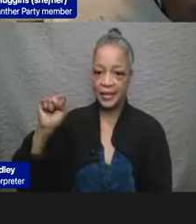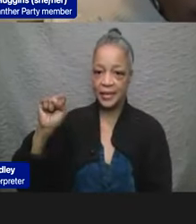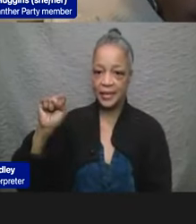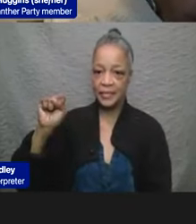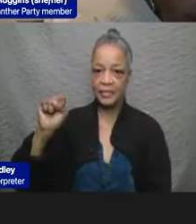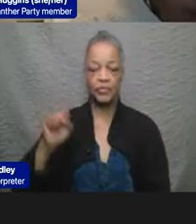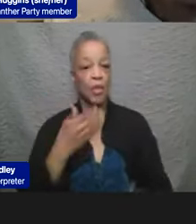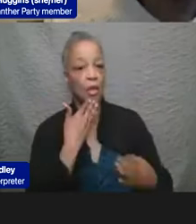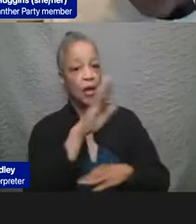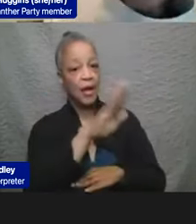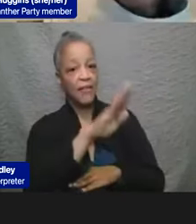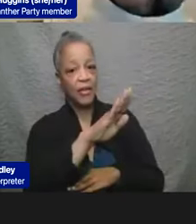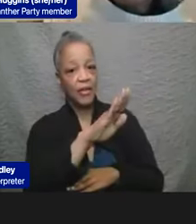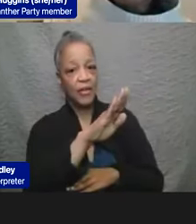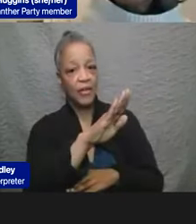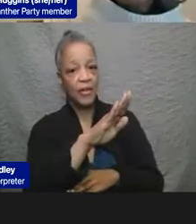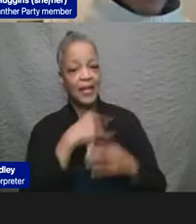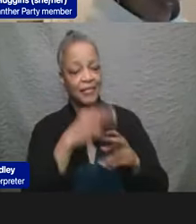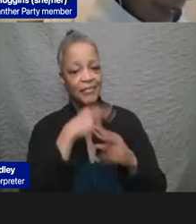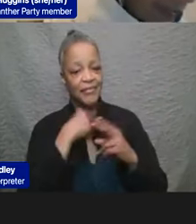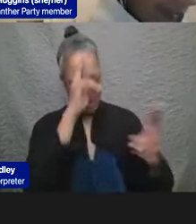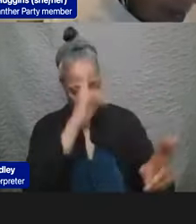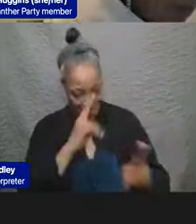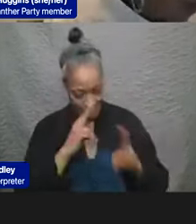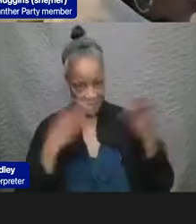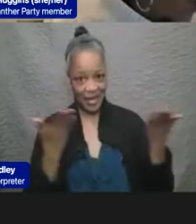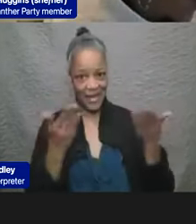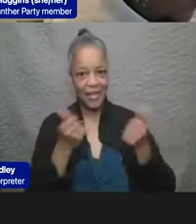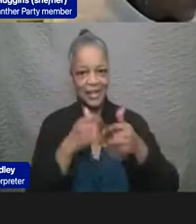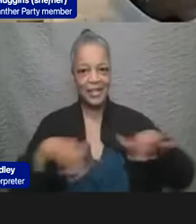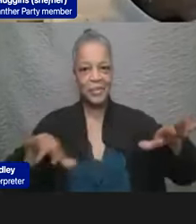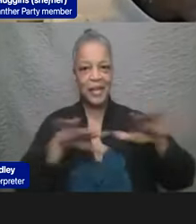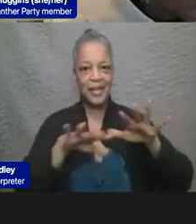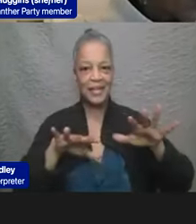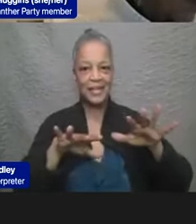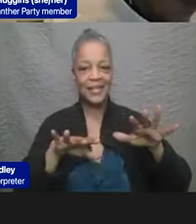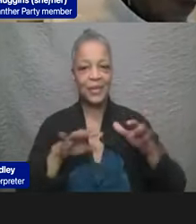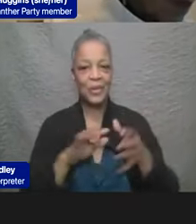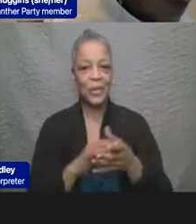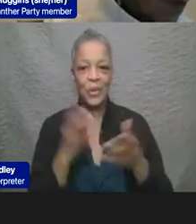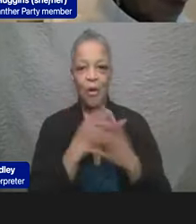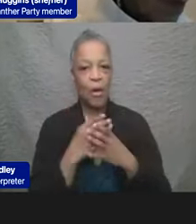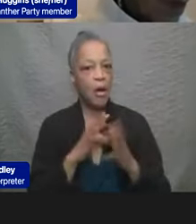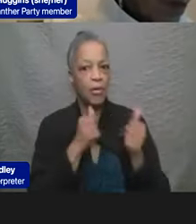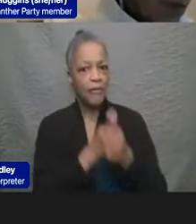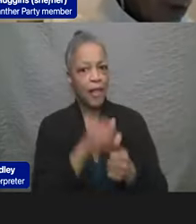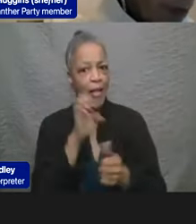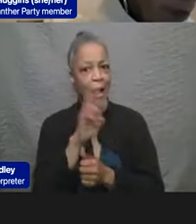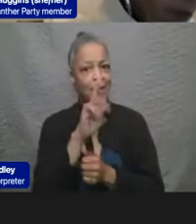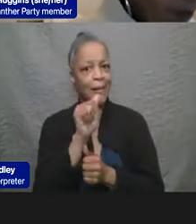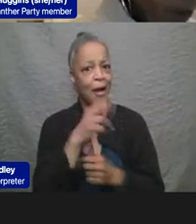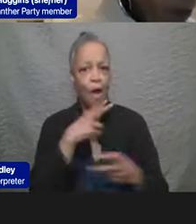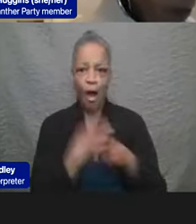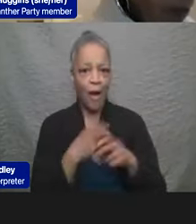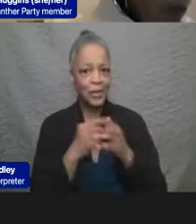Good afternoon, everyone. It's an honor to be in this space. Very hard act to follow, Ericka Huggins, but it's very